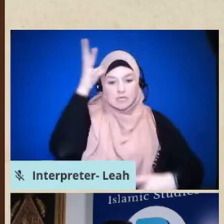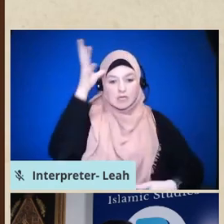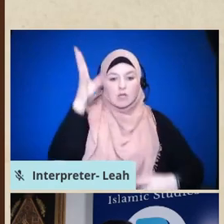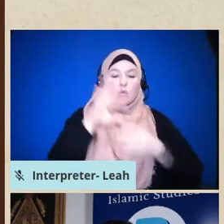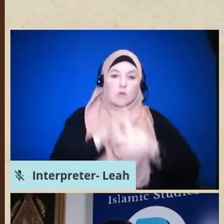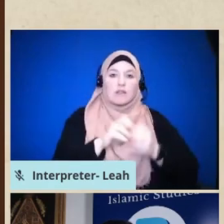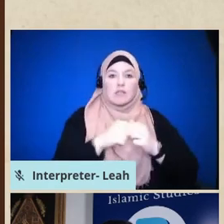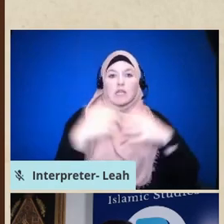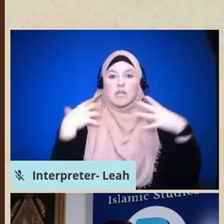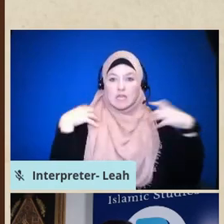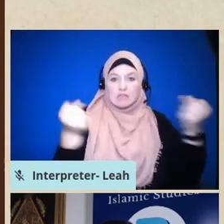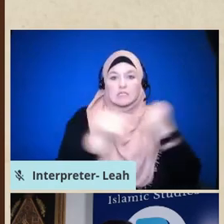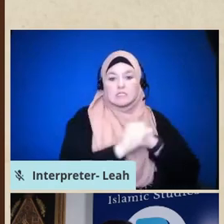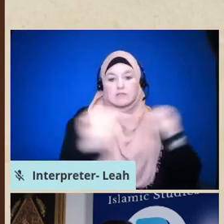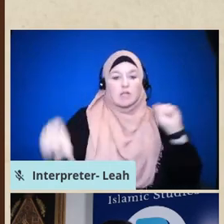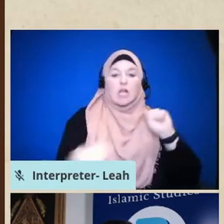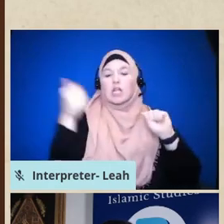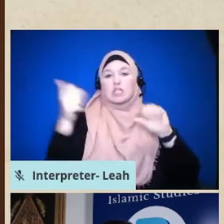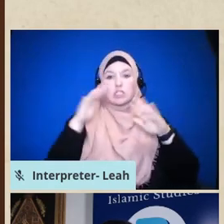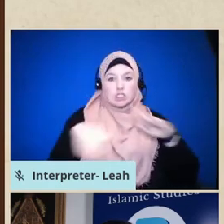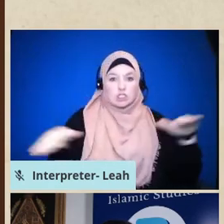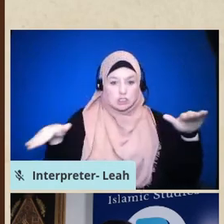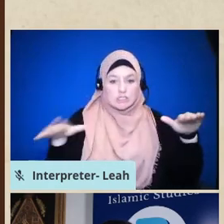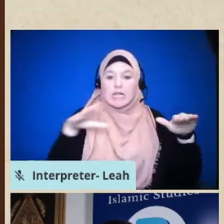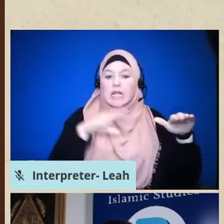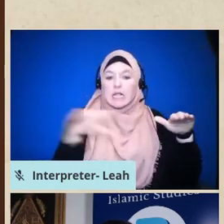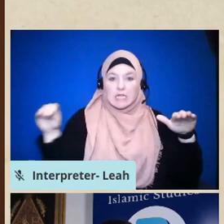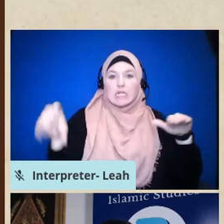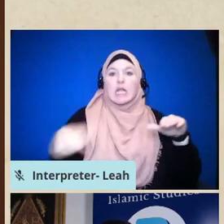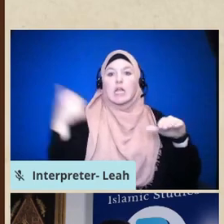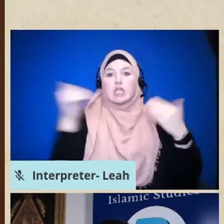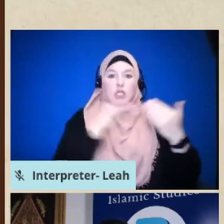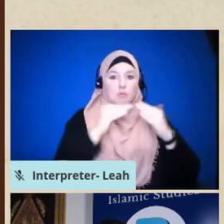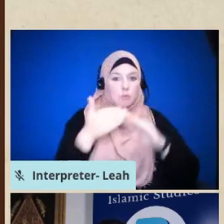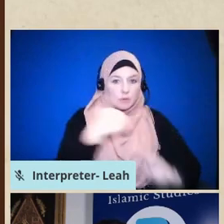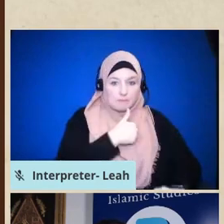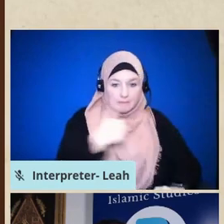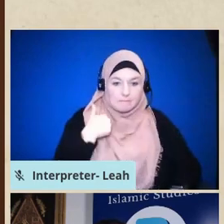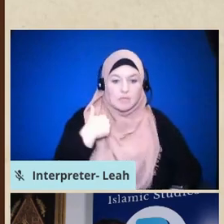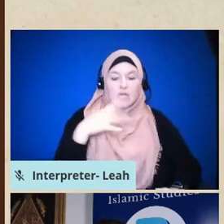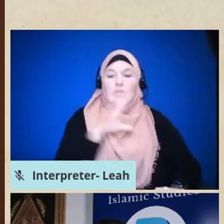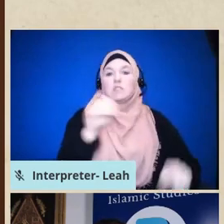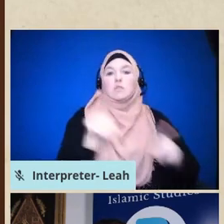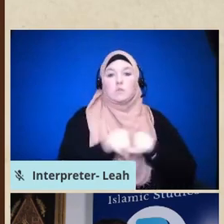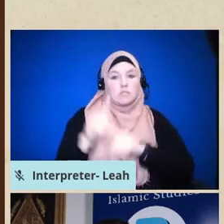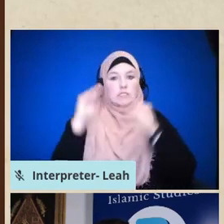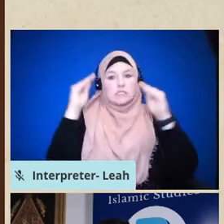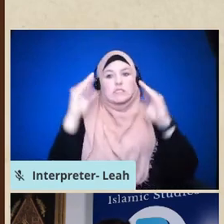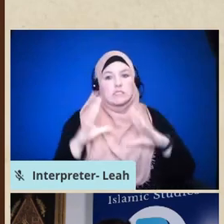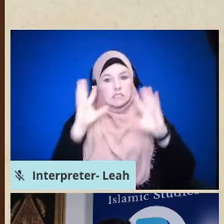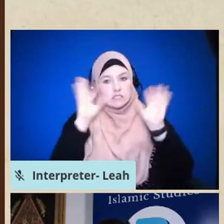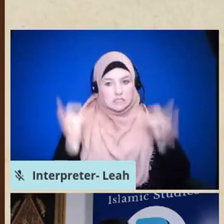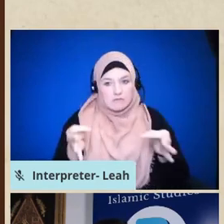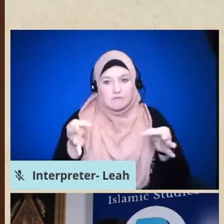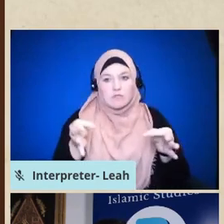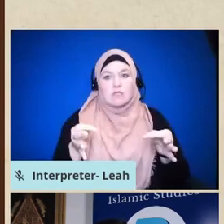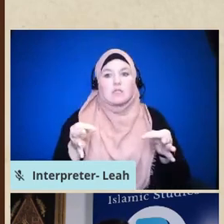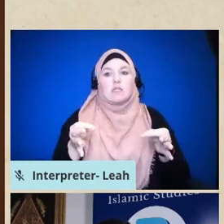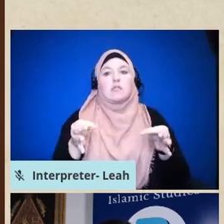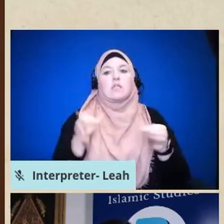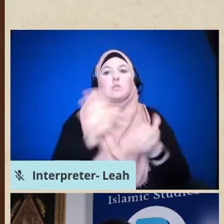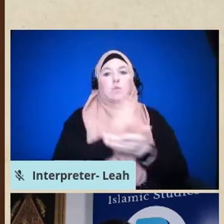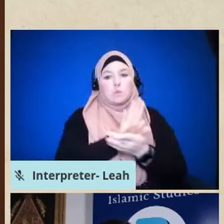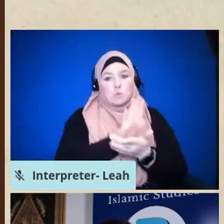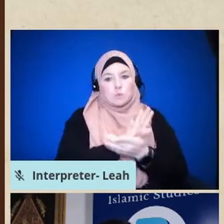regarding the health and safety of our children and also other community members and also teachers, definitely, and those who work in the